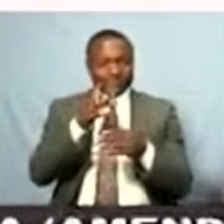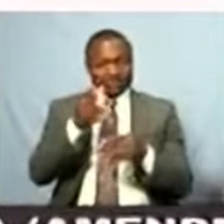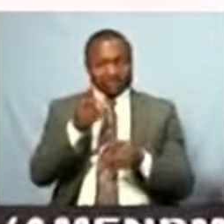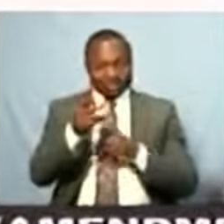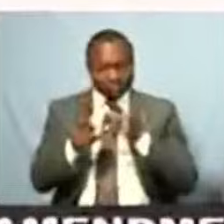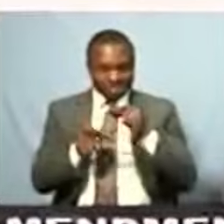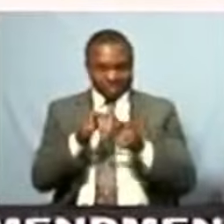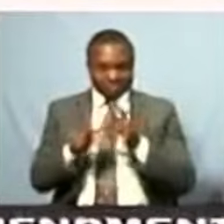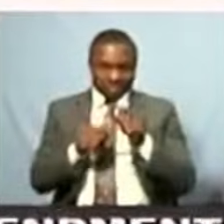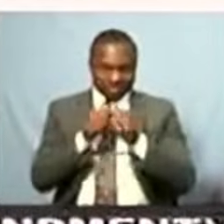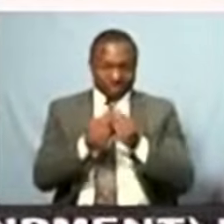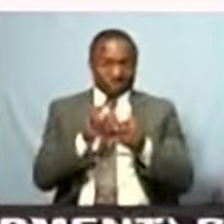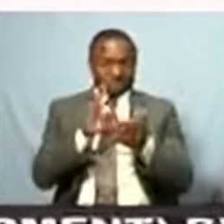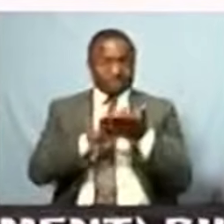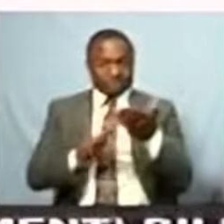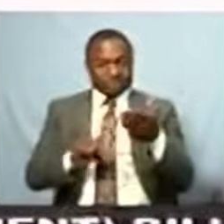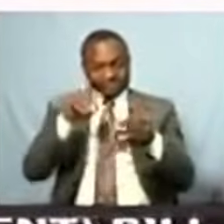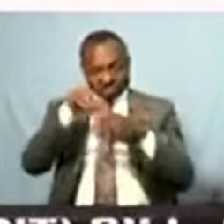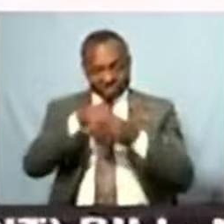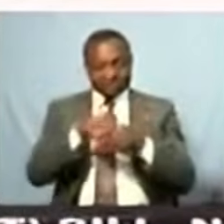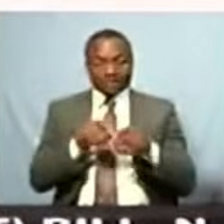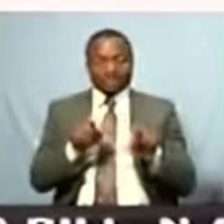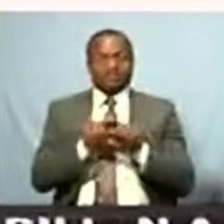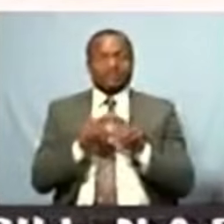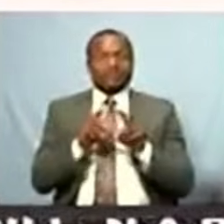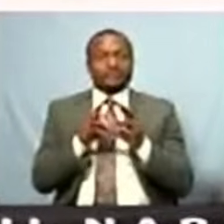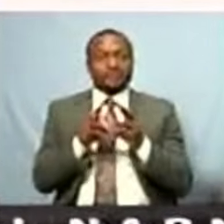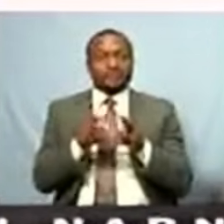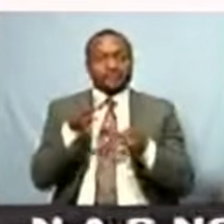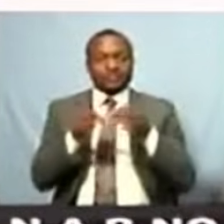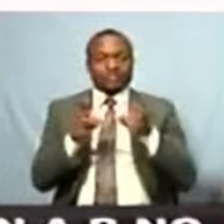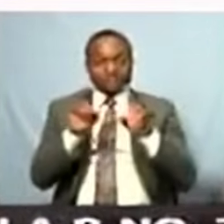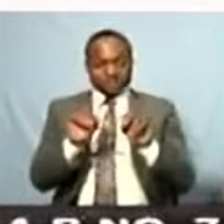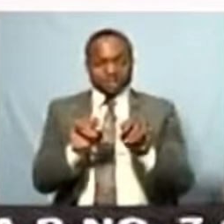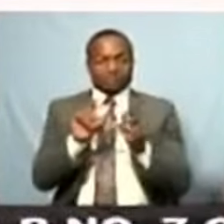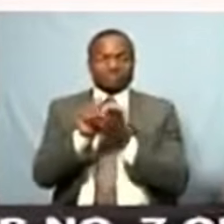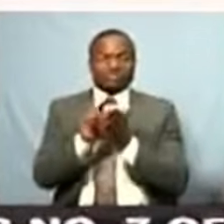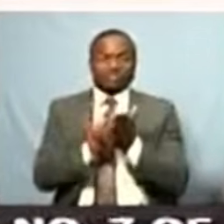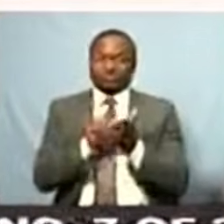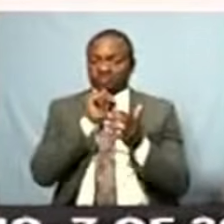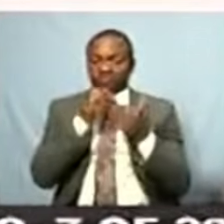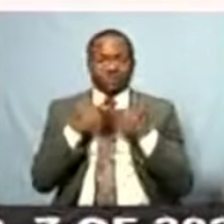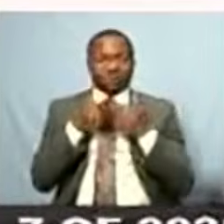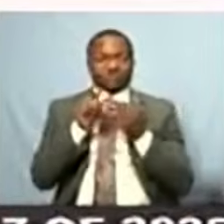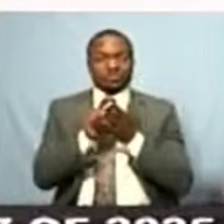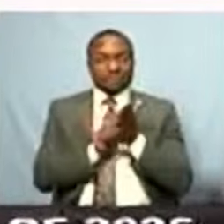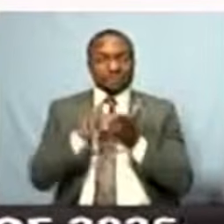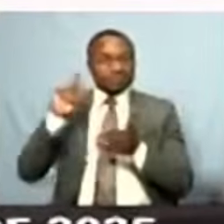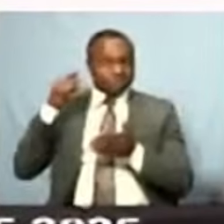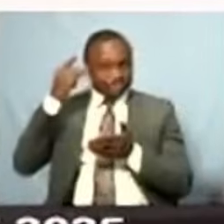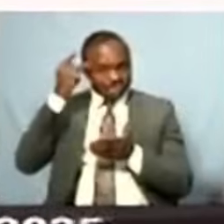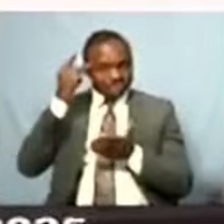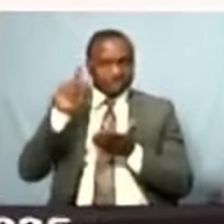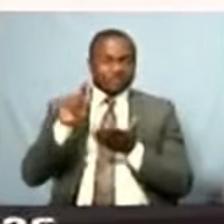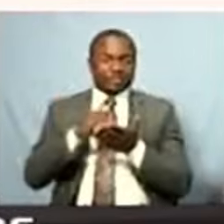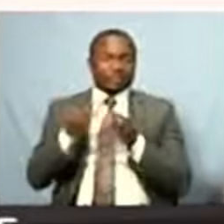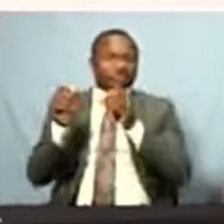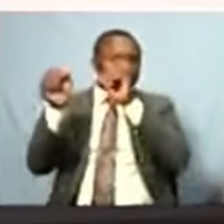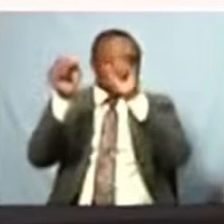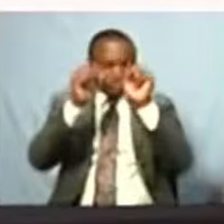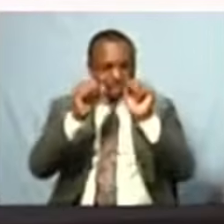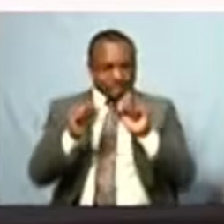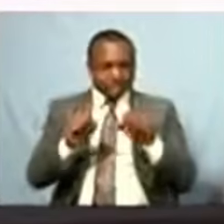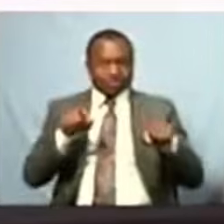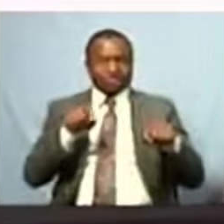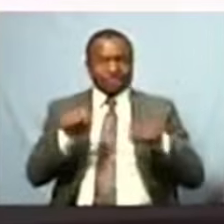followed. So we believe that in that same vein, even if there is no law, and we don't have a law on political parties, structure,